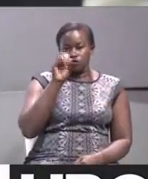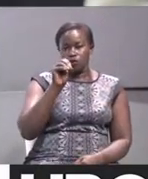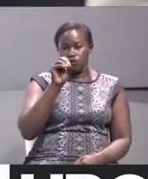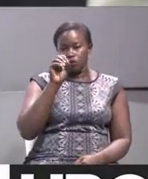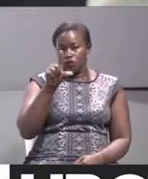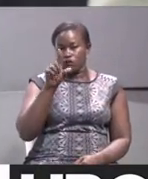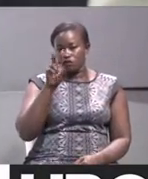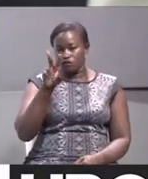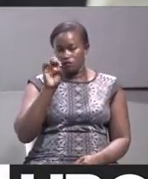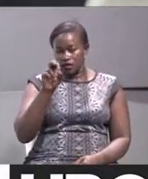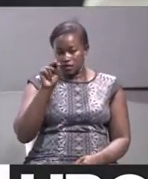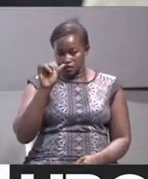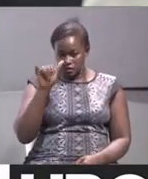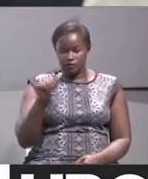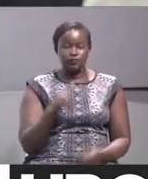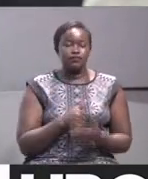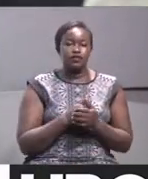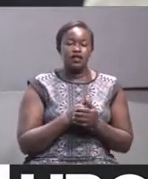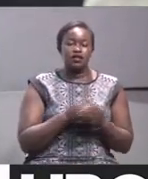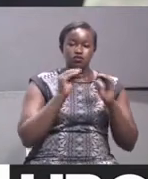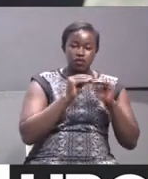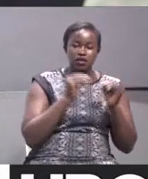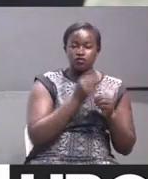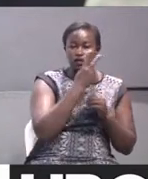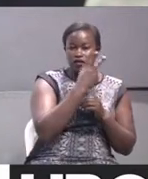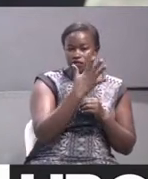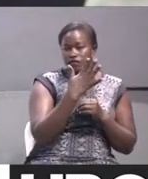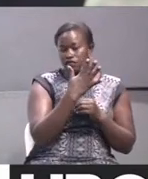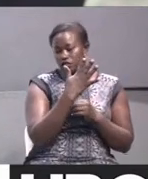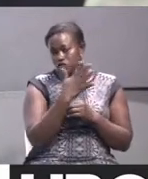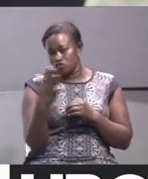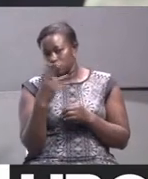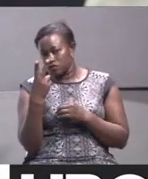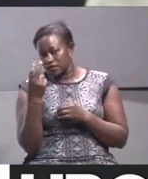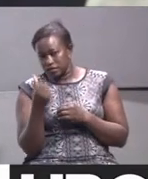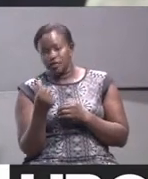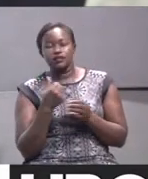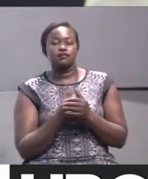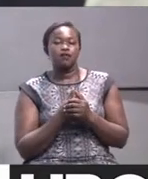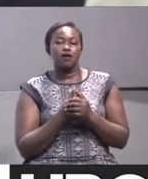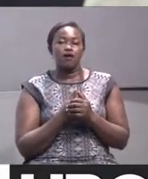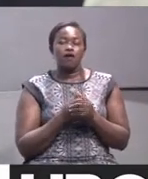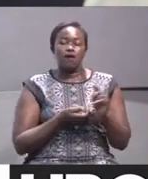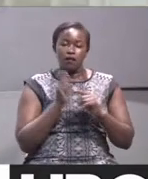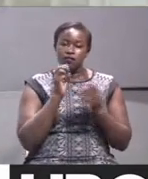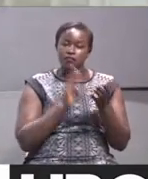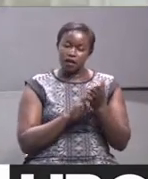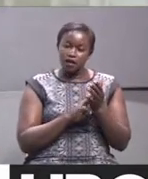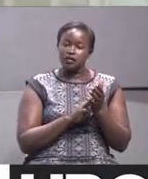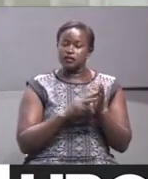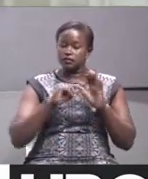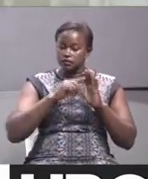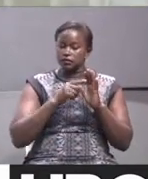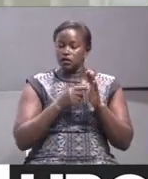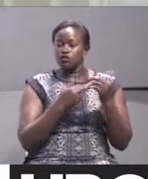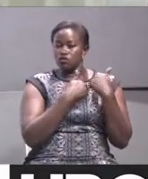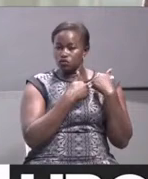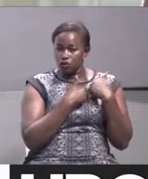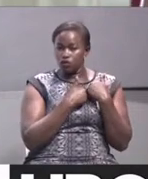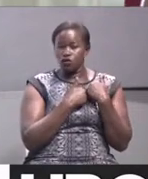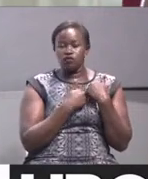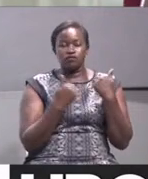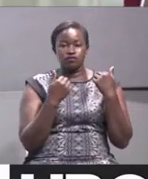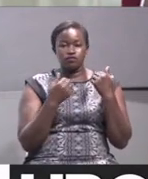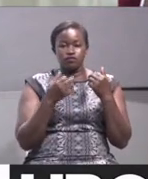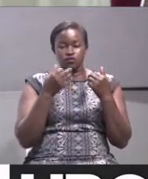The two-day training from 25th to the 26th of March on insolvency points out the role of judicial officers